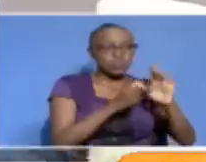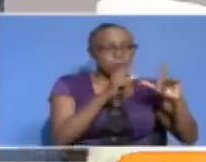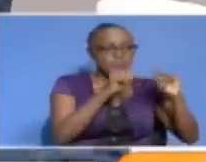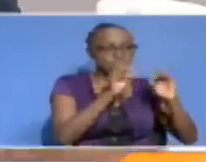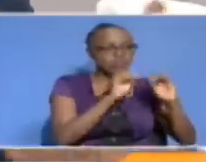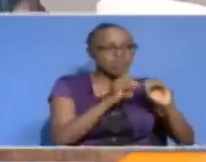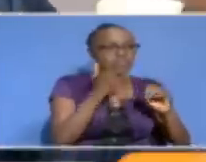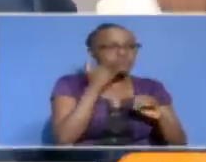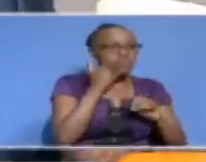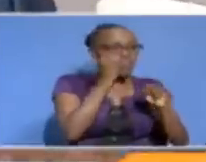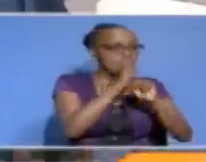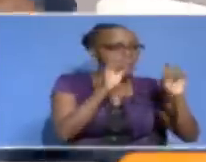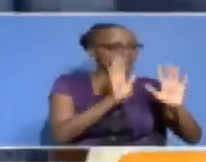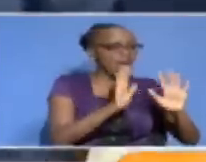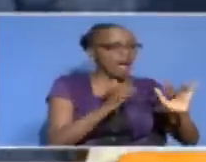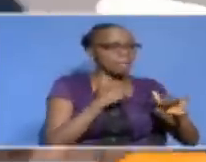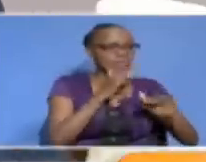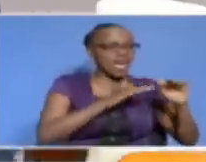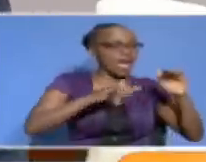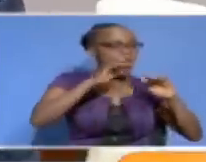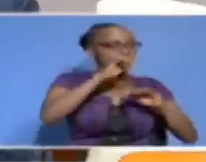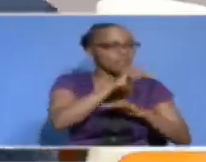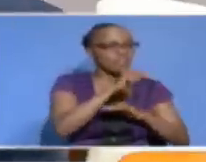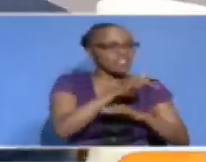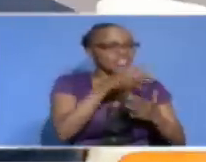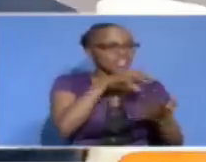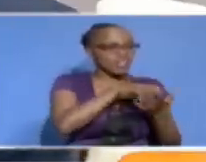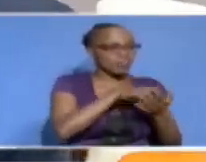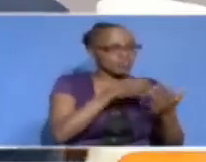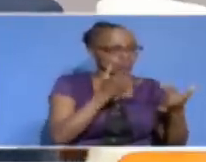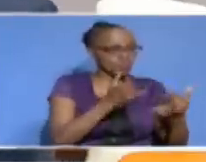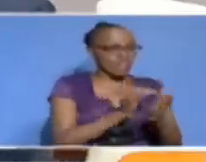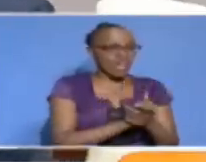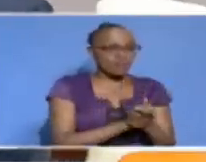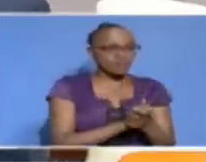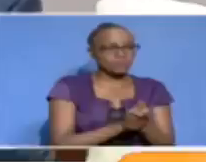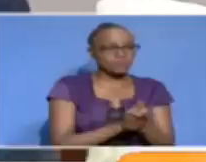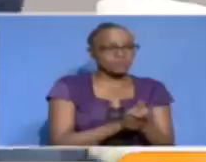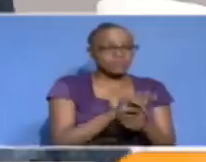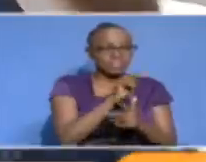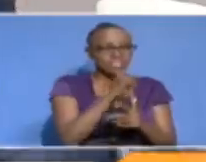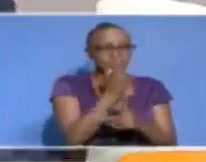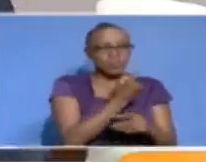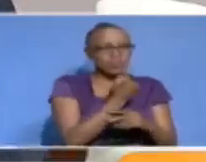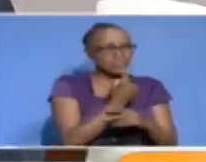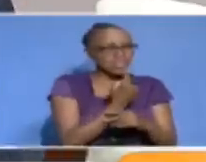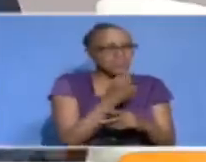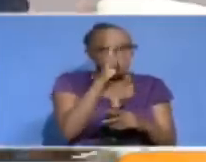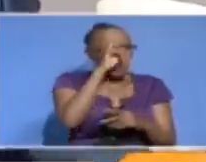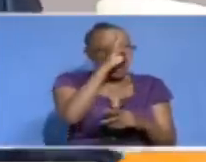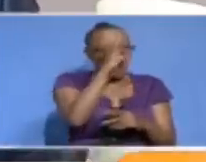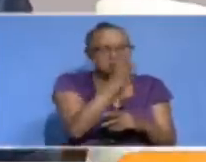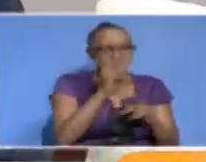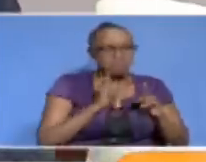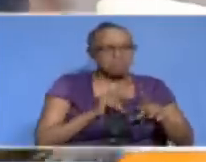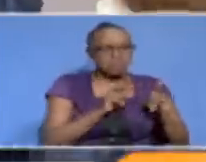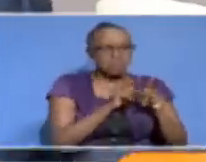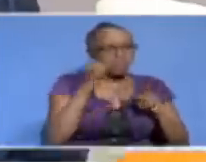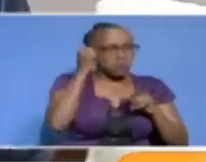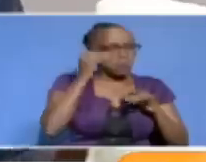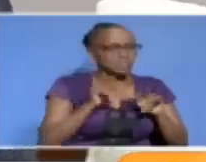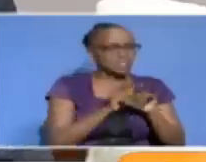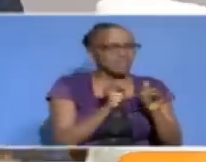called the president. No, I'm above that stage now. Yeah. These are just exaggerations by people, by